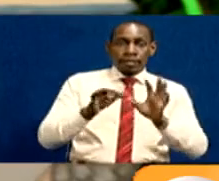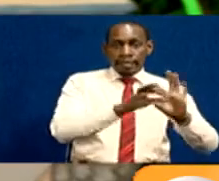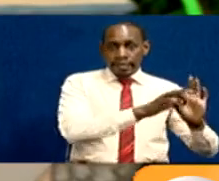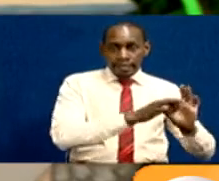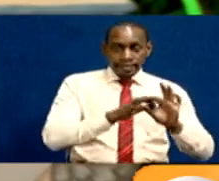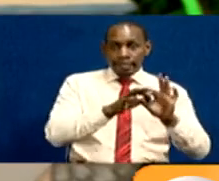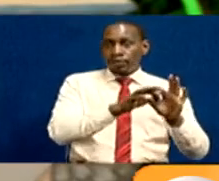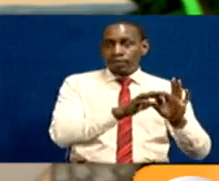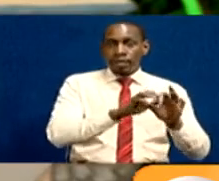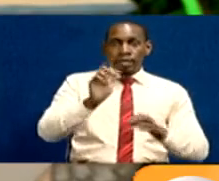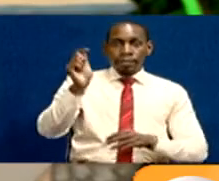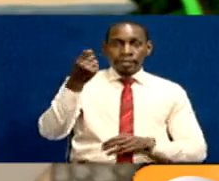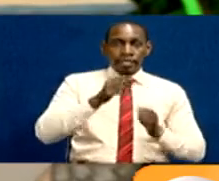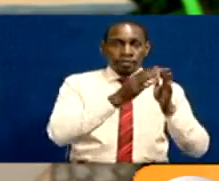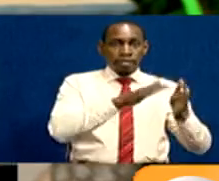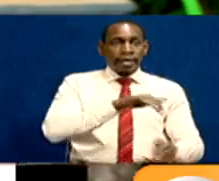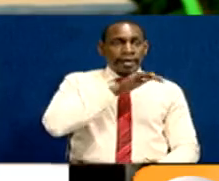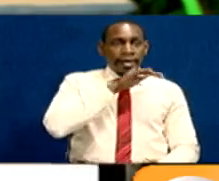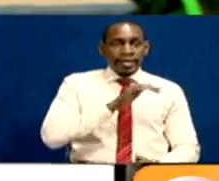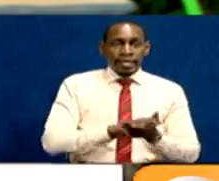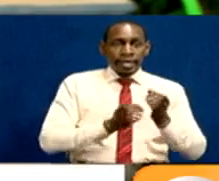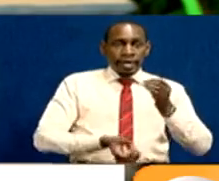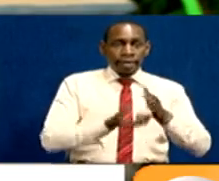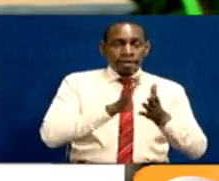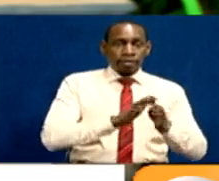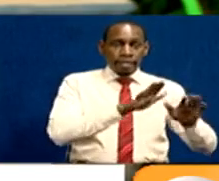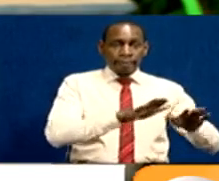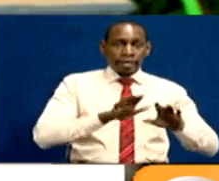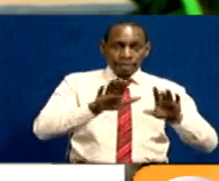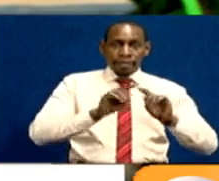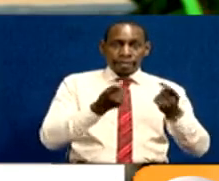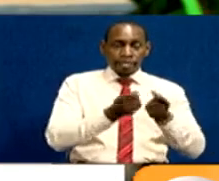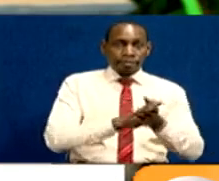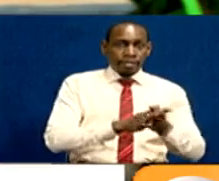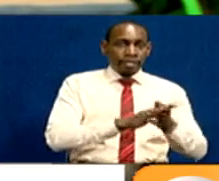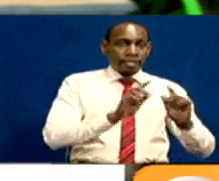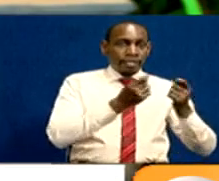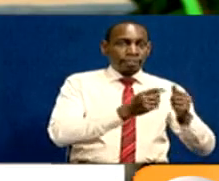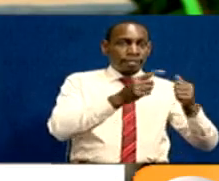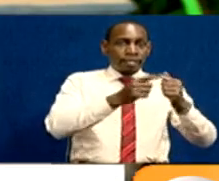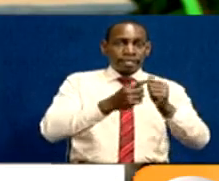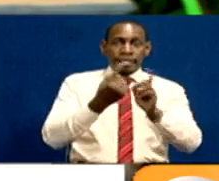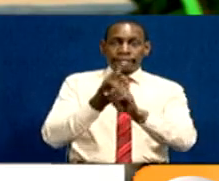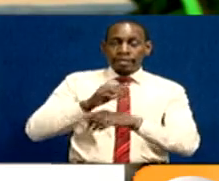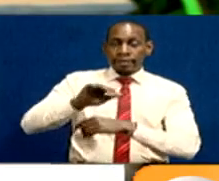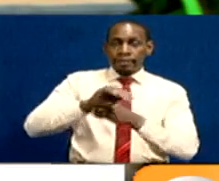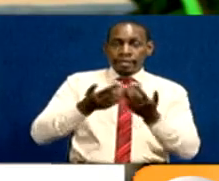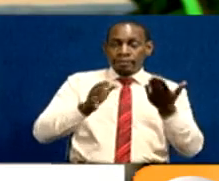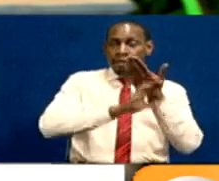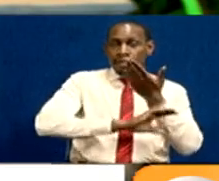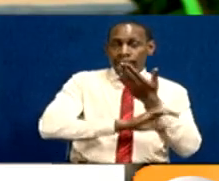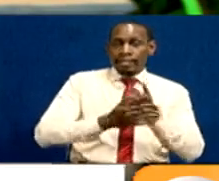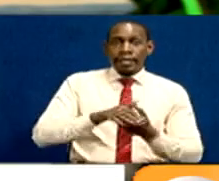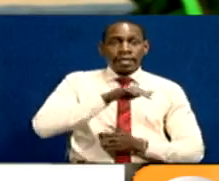Azimio la Umoja One Kenya presidential flag bearer Raila Odinga has unveiled campaign teams divided into 16 different regions across the